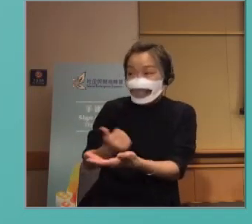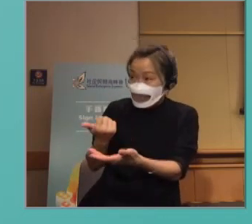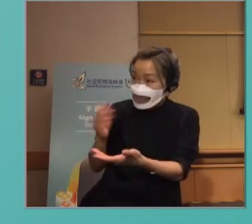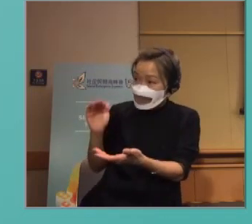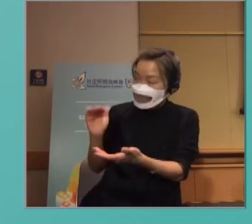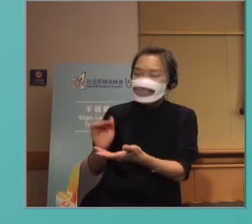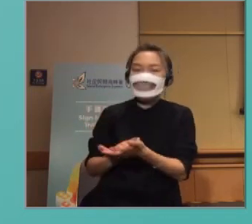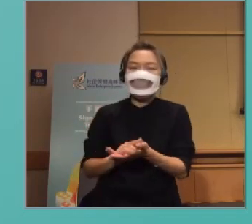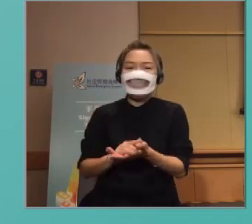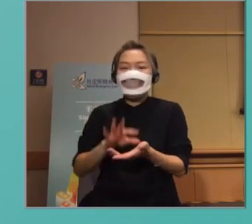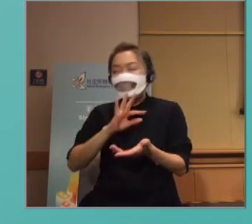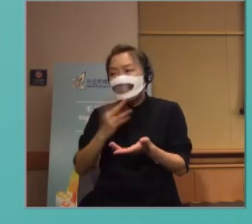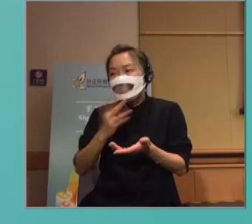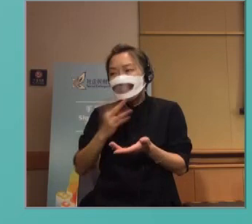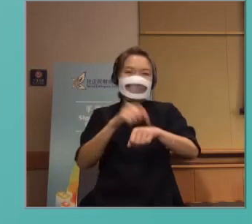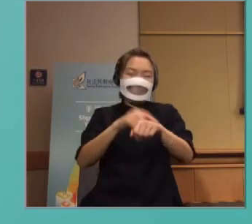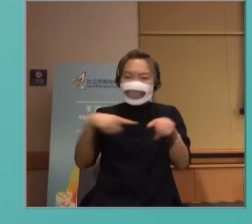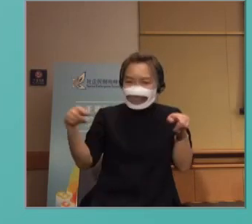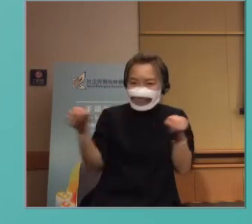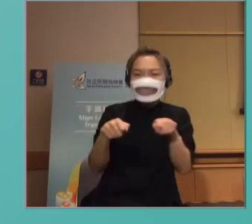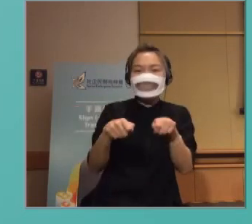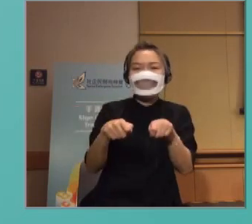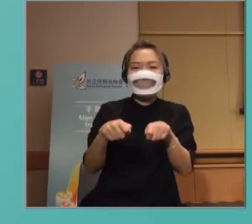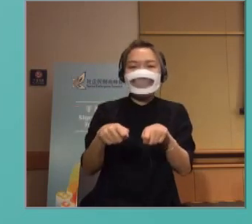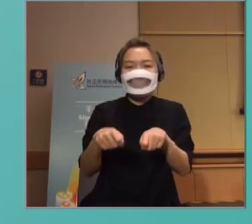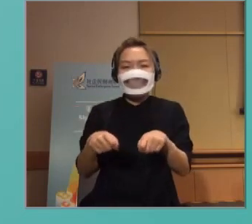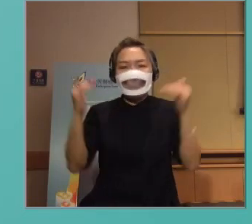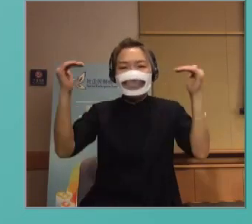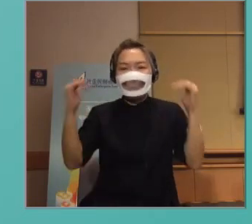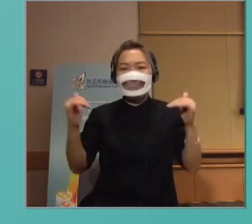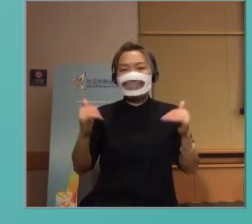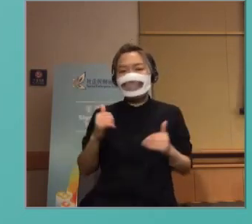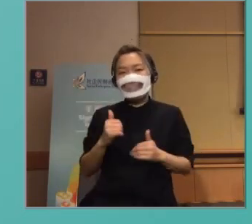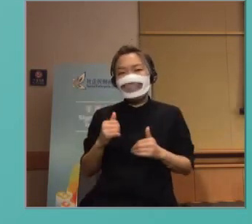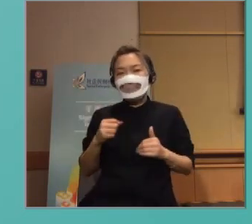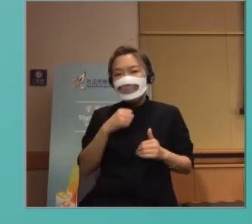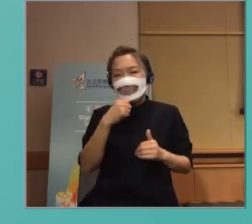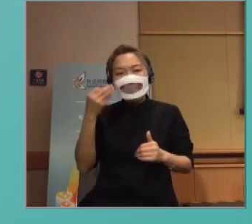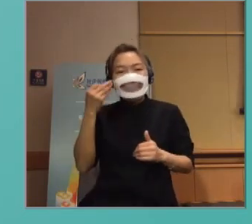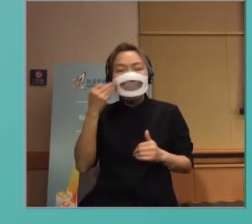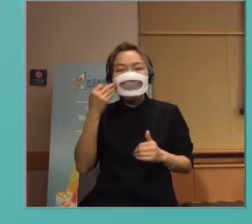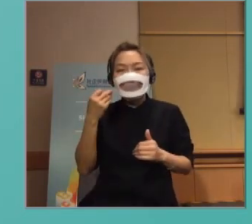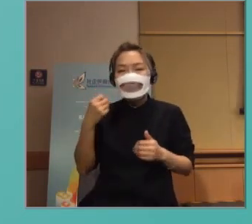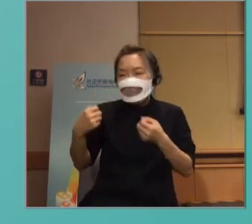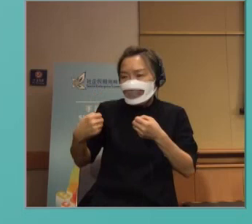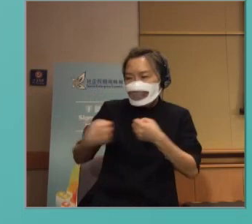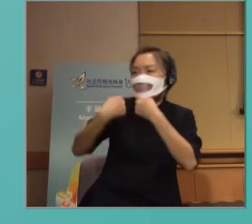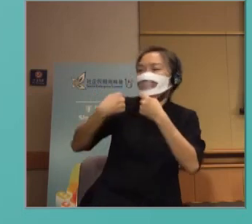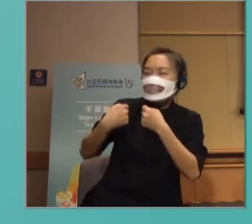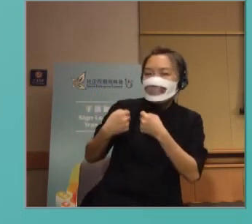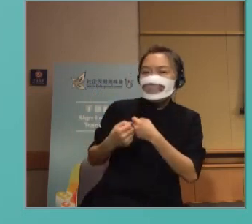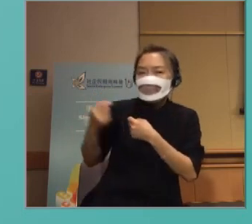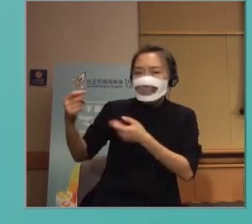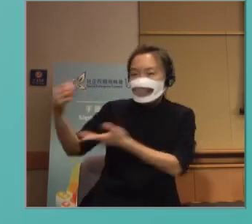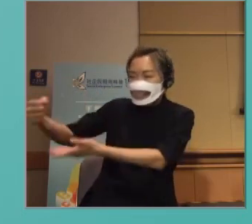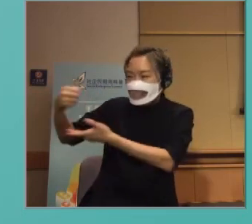course, I will challenge my next speaker to also consider donating to our Nanum charity collection and working with us closely in